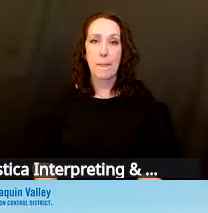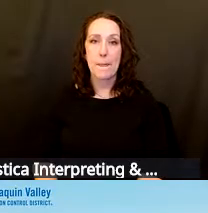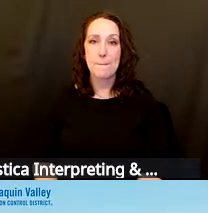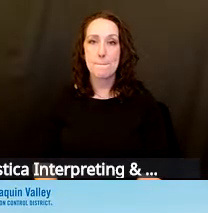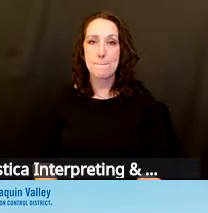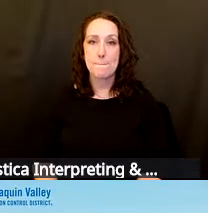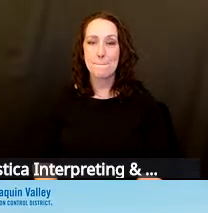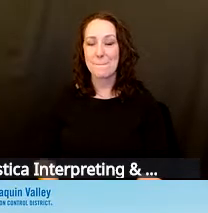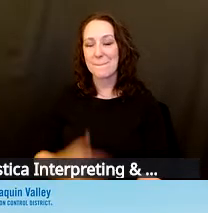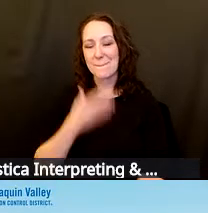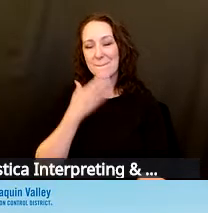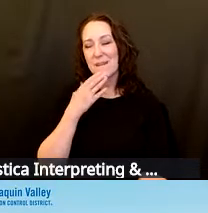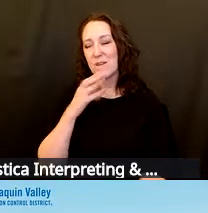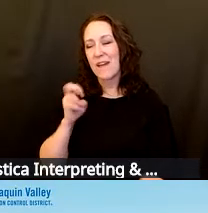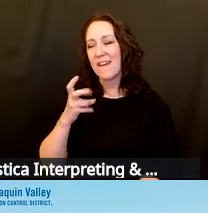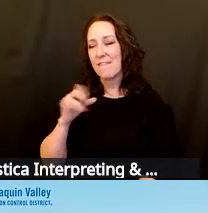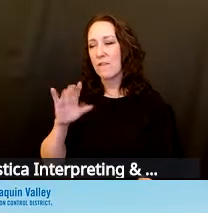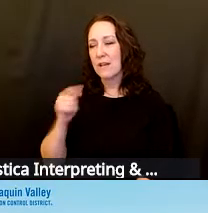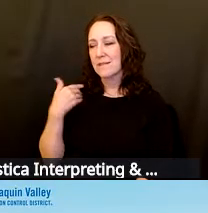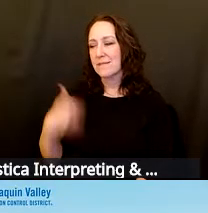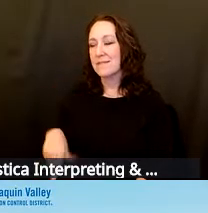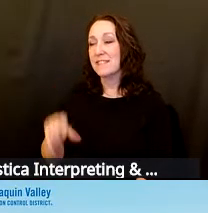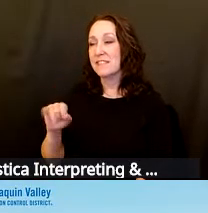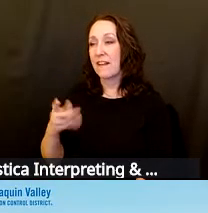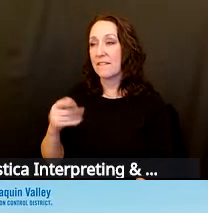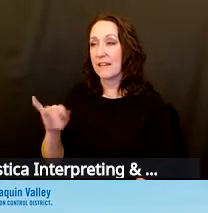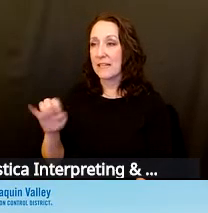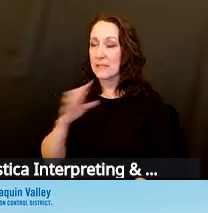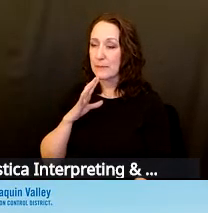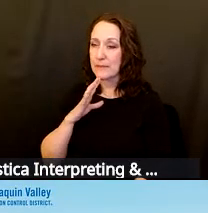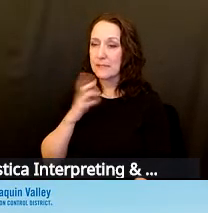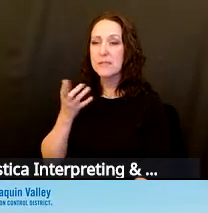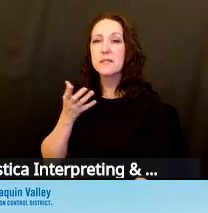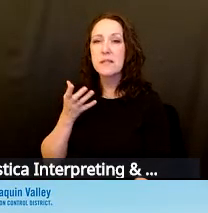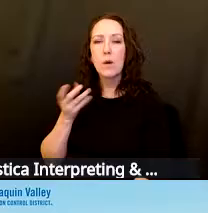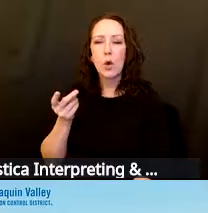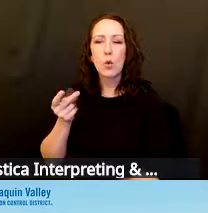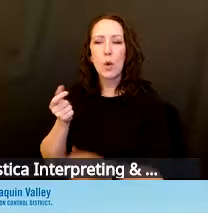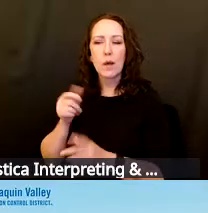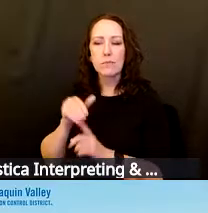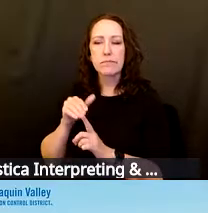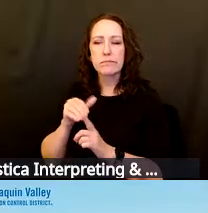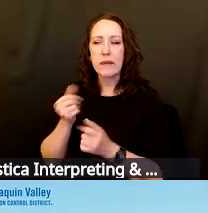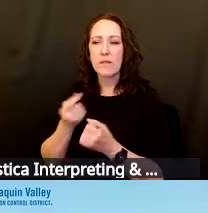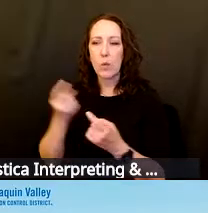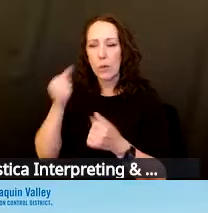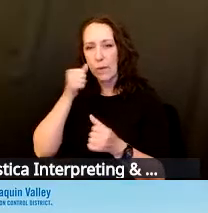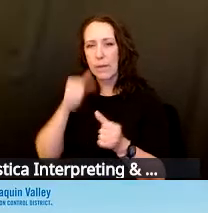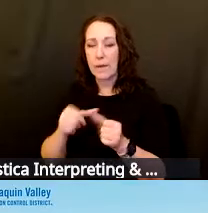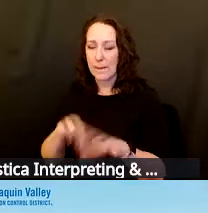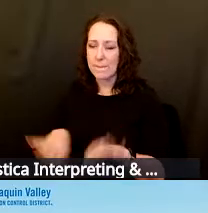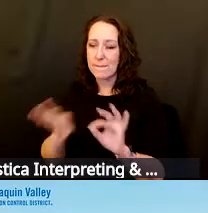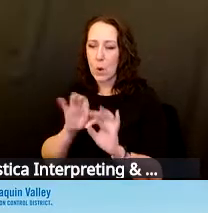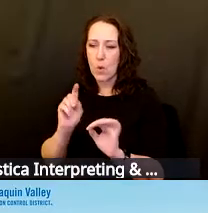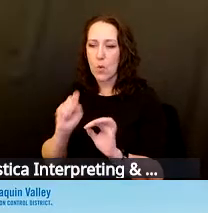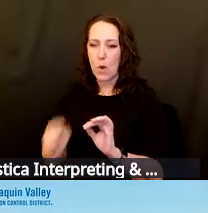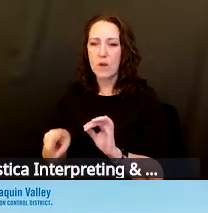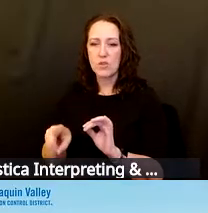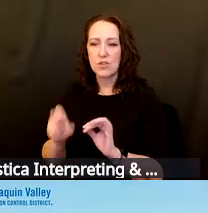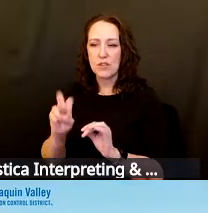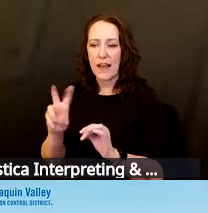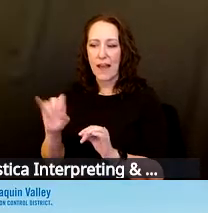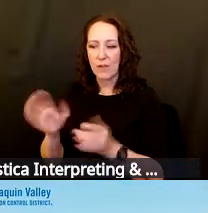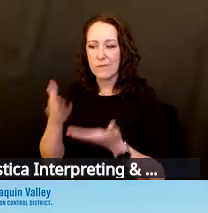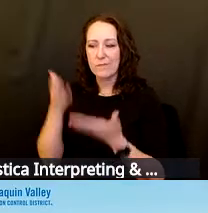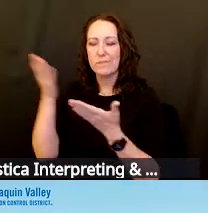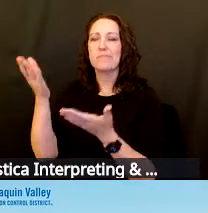Thanks, Everett. This is Stephanie. And maybe I'll just quickly refresh everyone's memory, because I think this is an important question that Everett's bringing up of just,